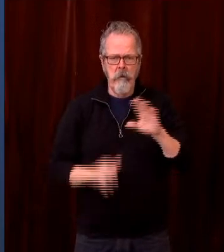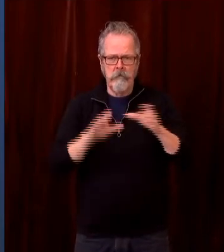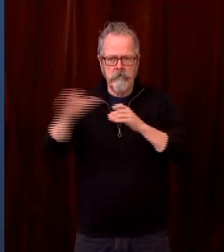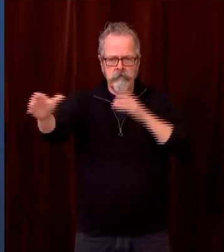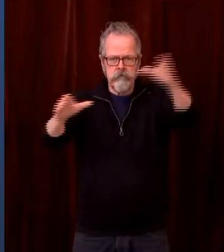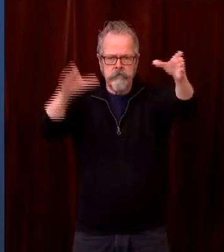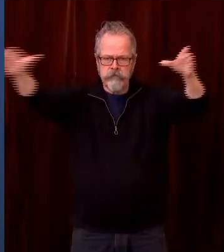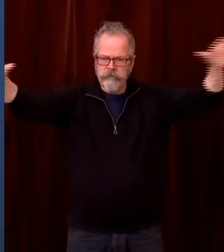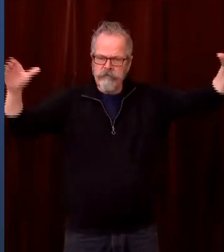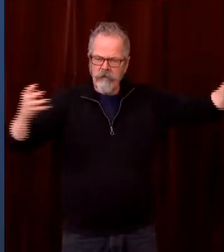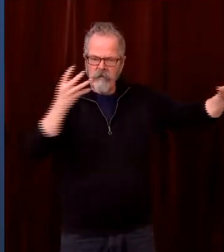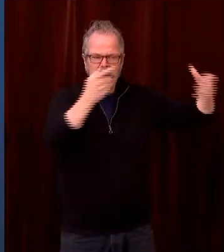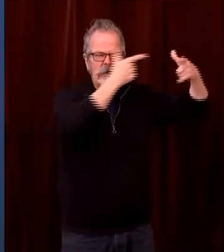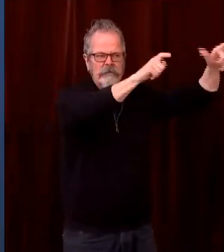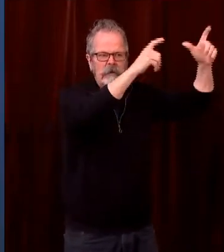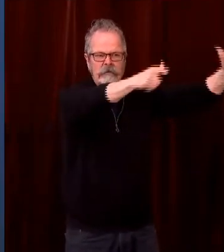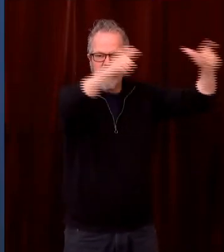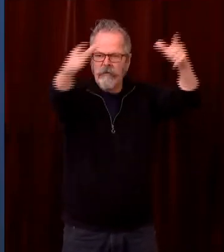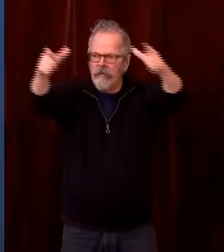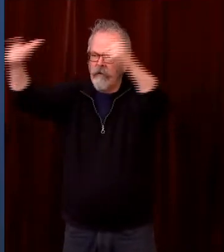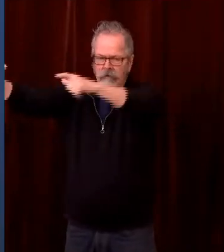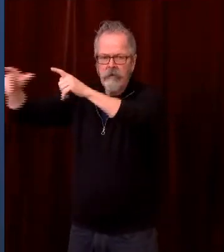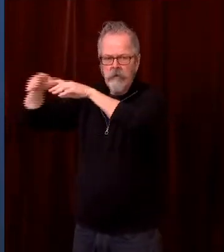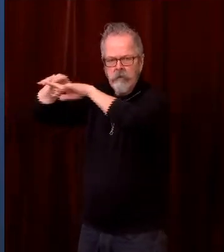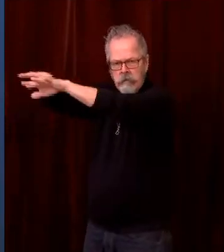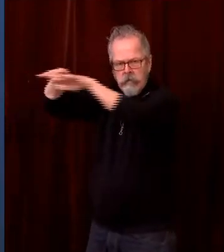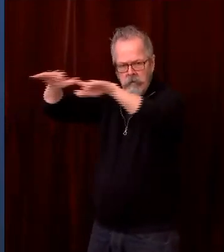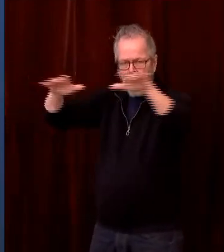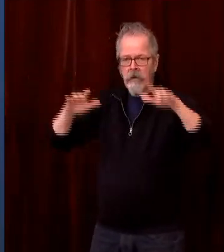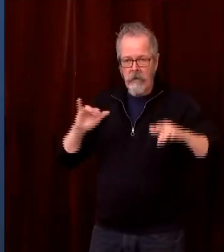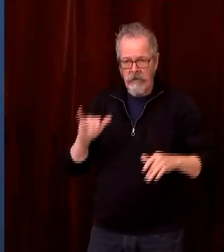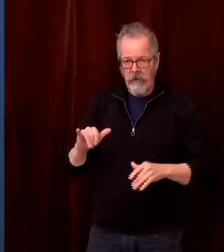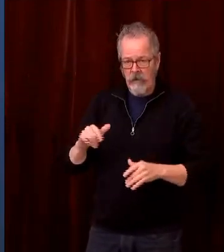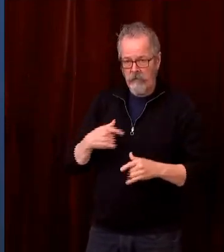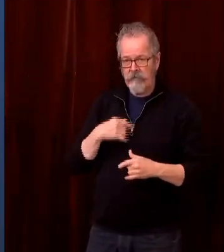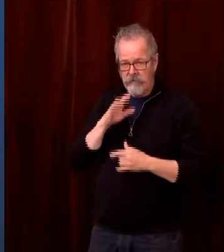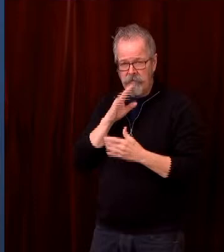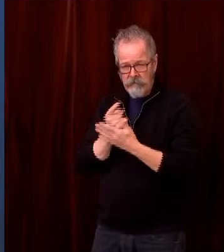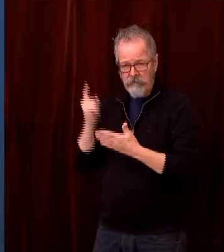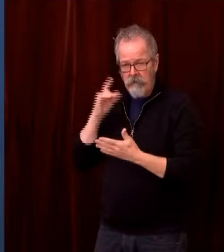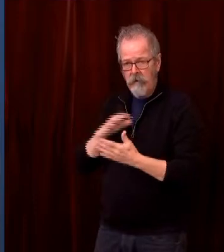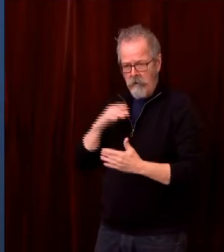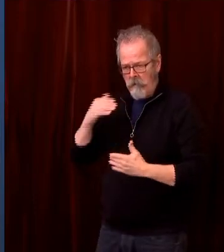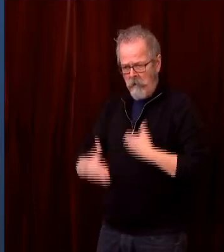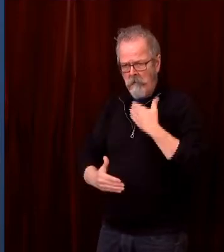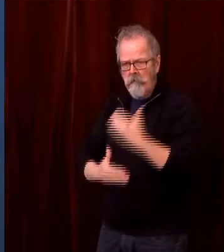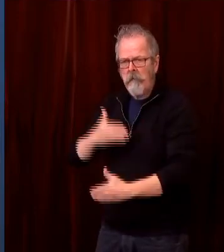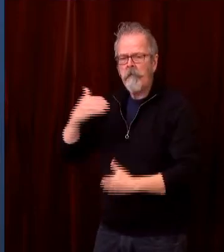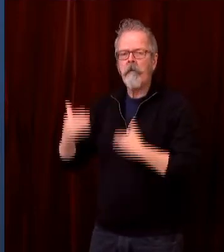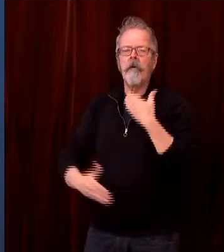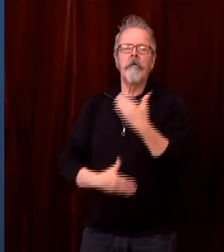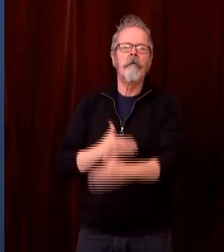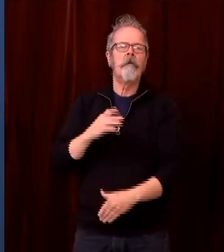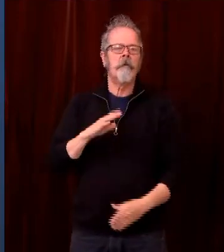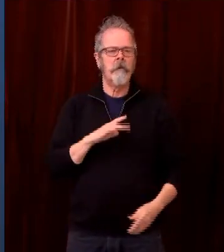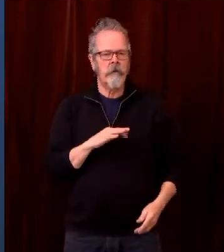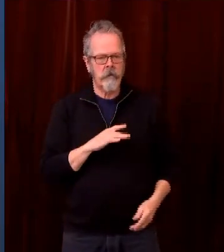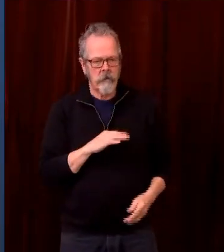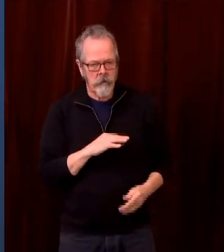Washington. Monday, we had again about 39,000 doses administered and reported to the state.